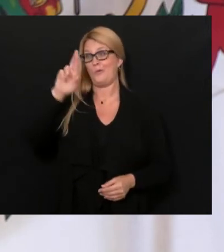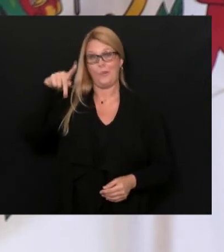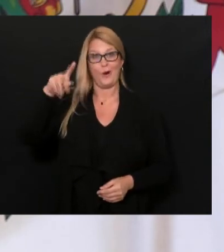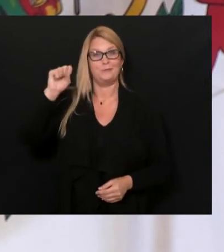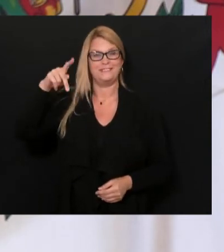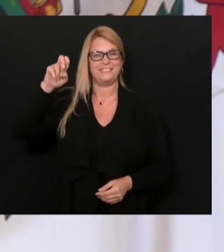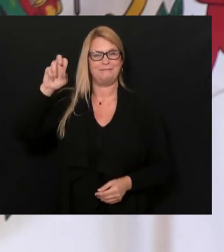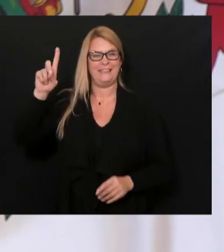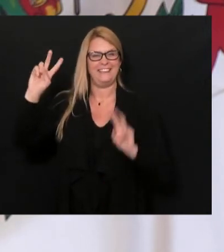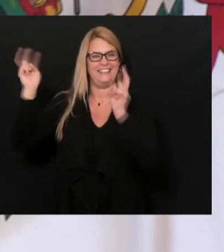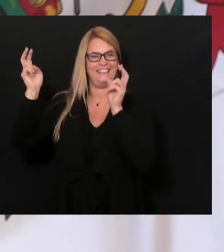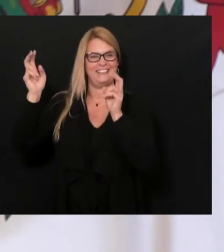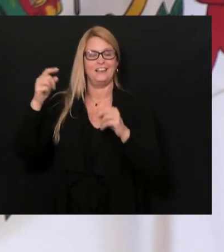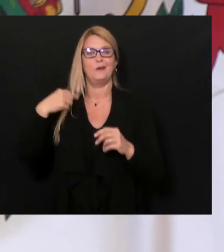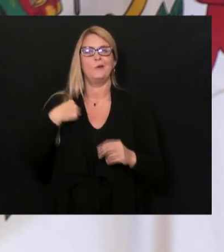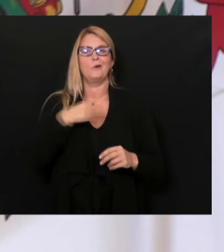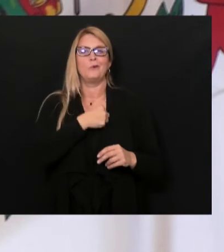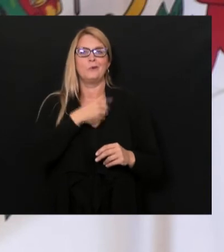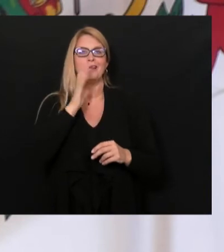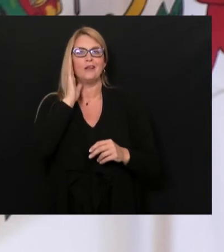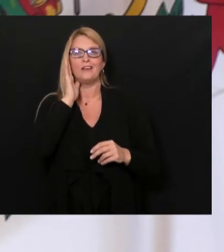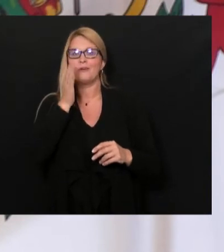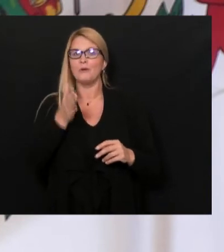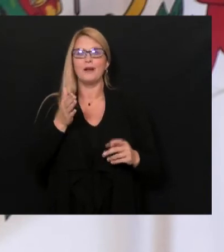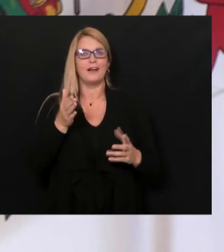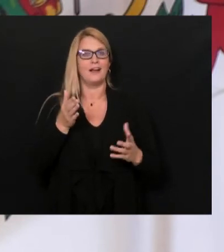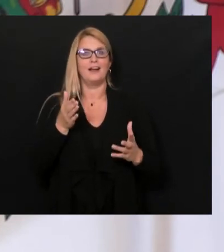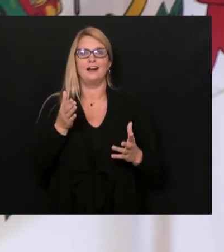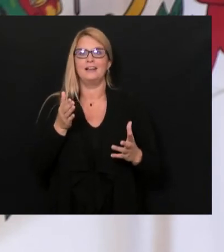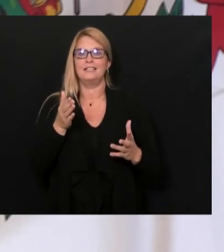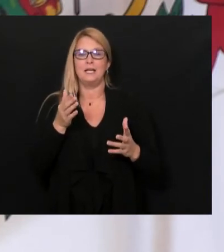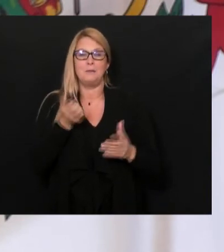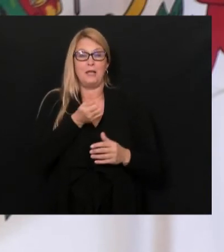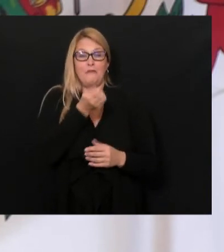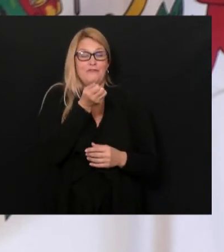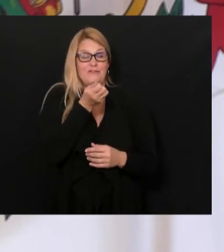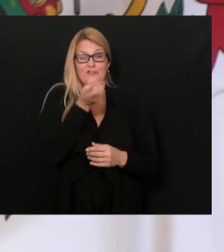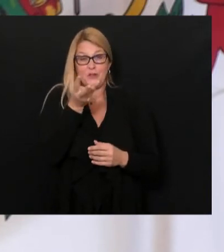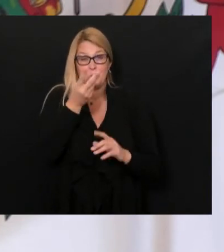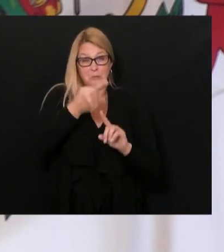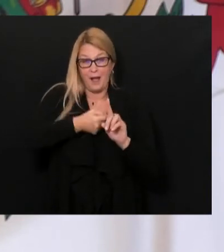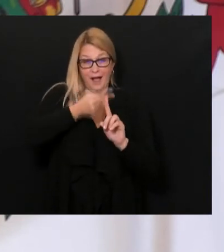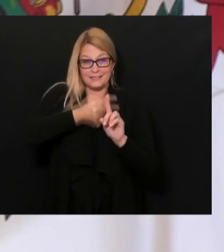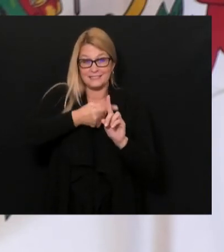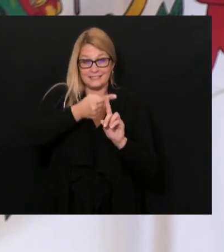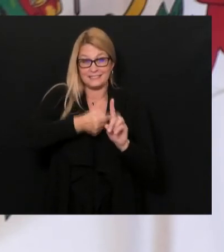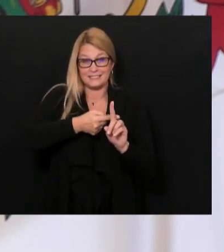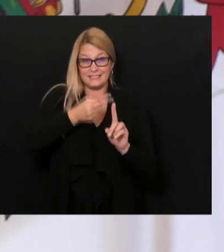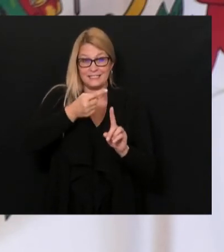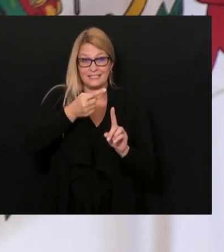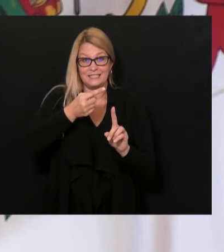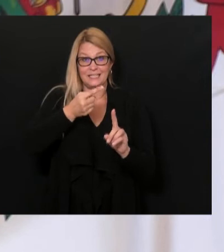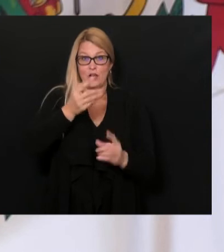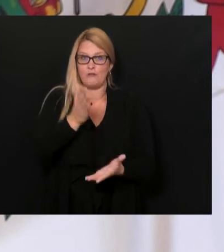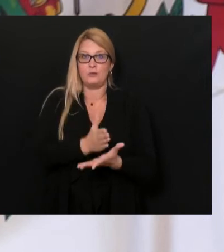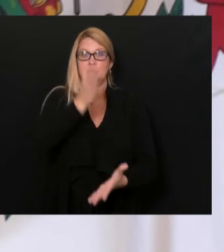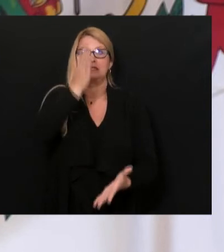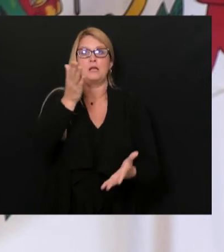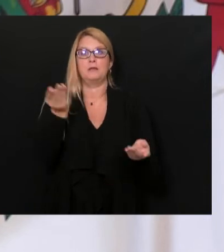at the end of the day, we're just a very, very few months away from crippling this